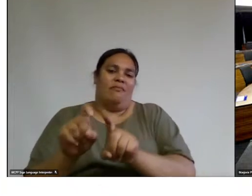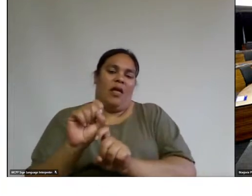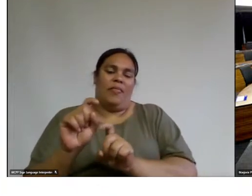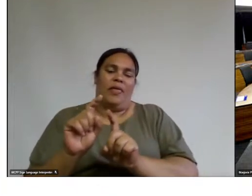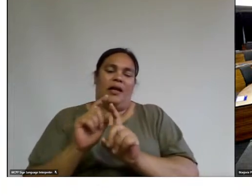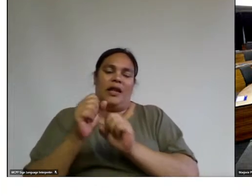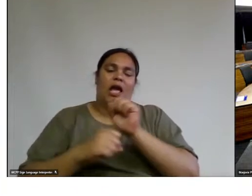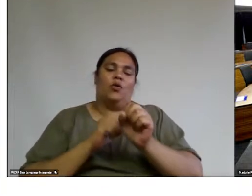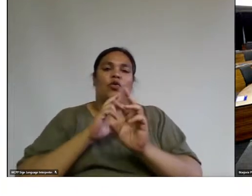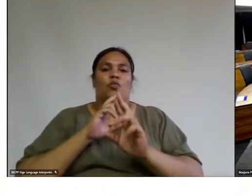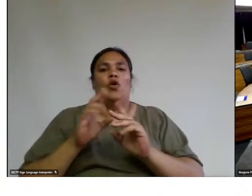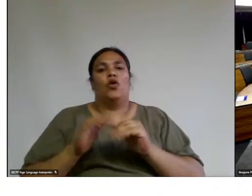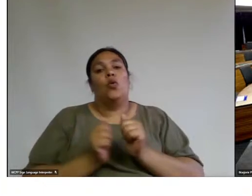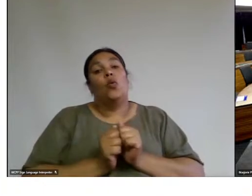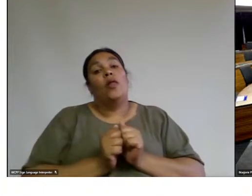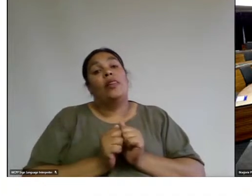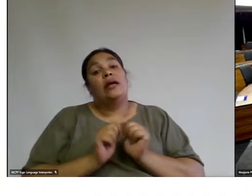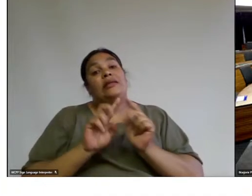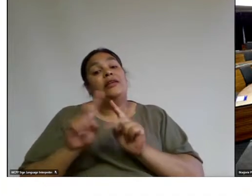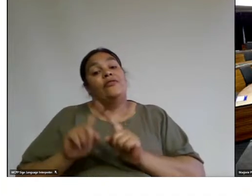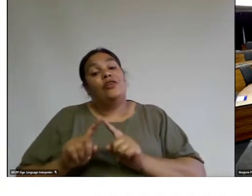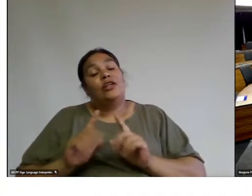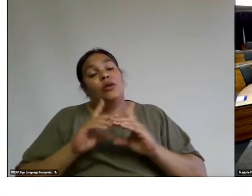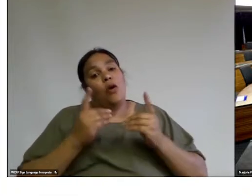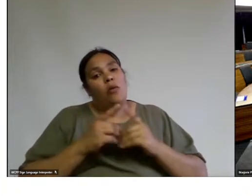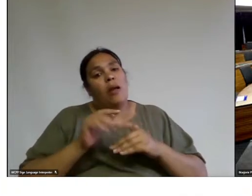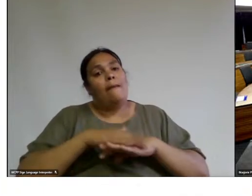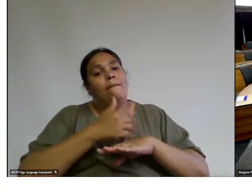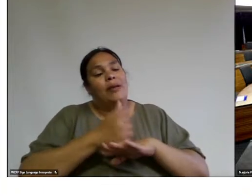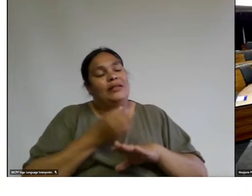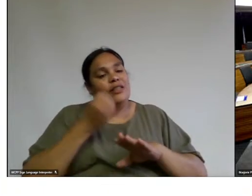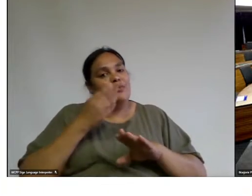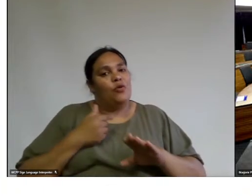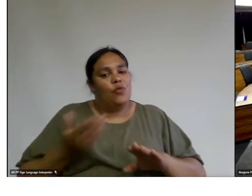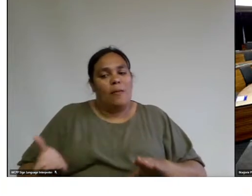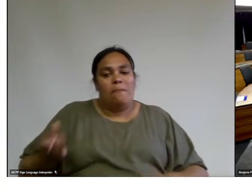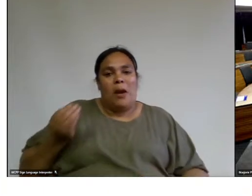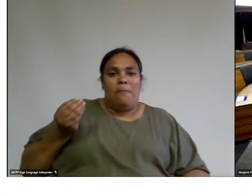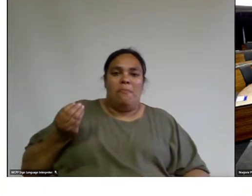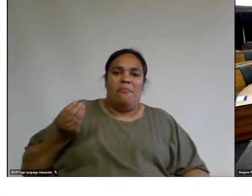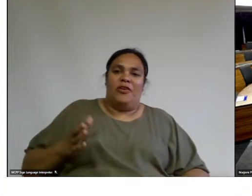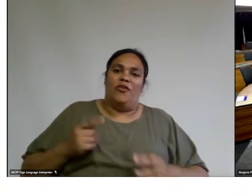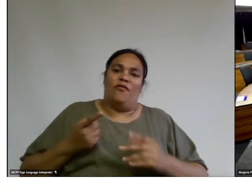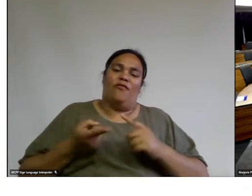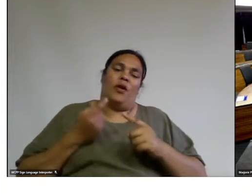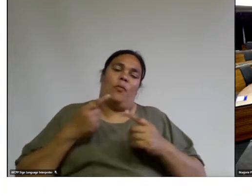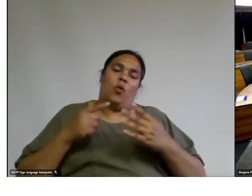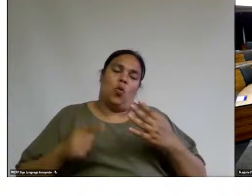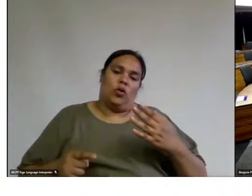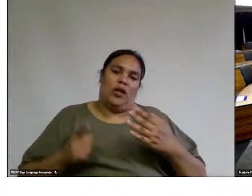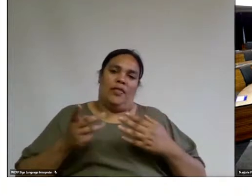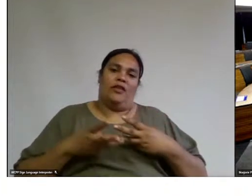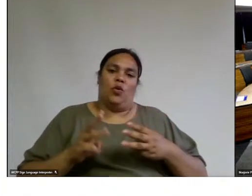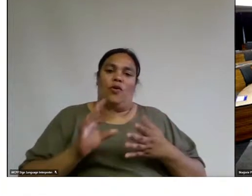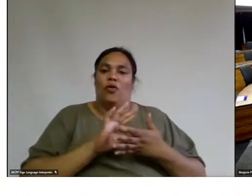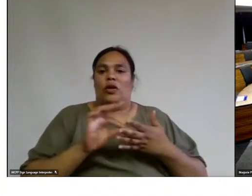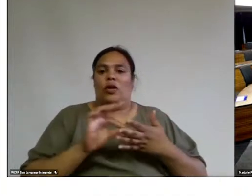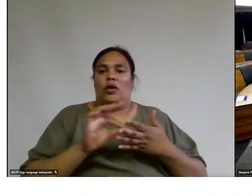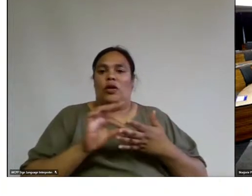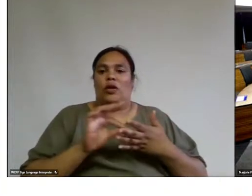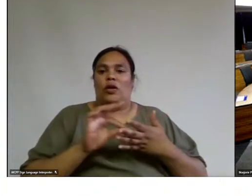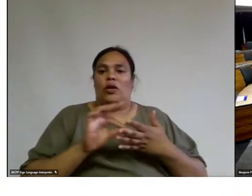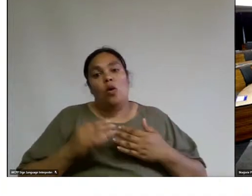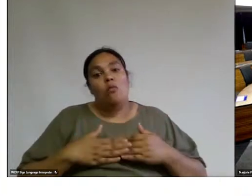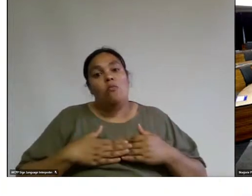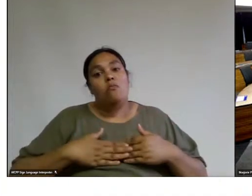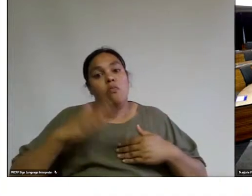different departments based on the information that we already received from the Auditor General as they were doing auditing. So more